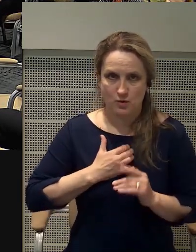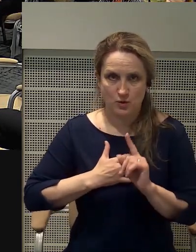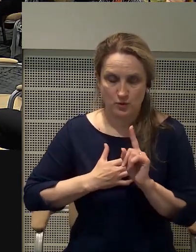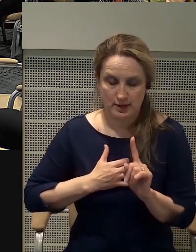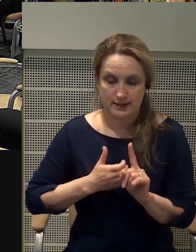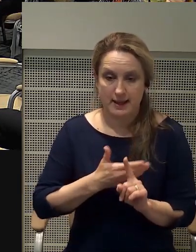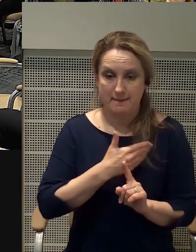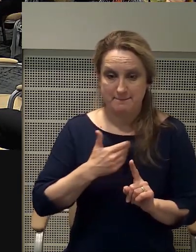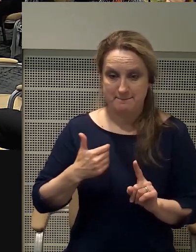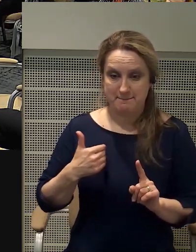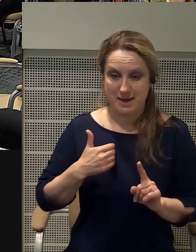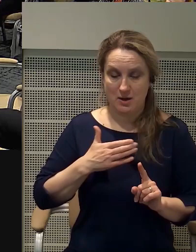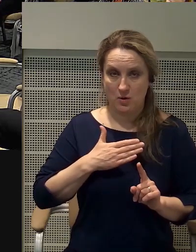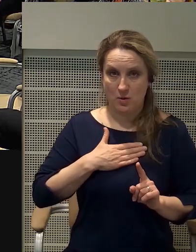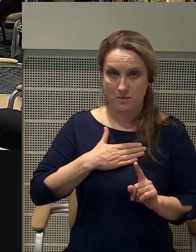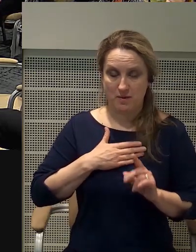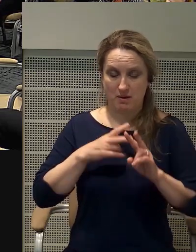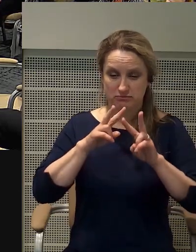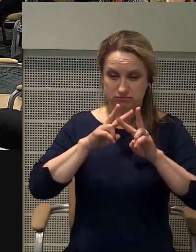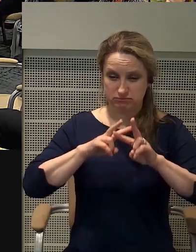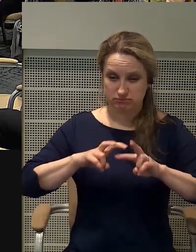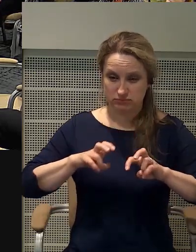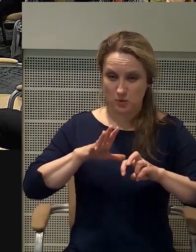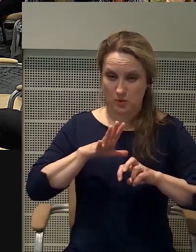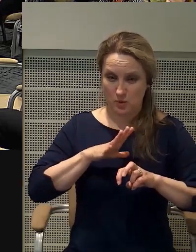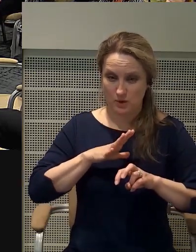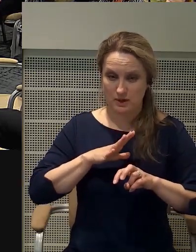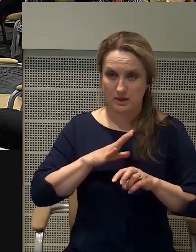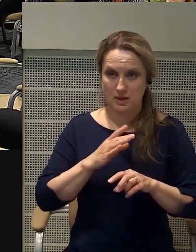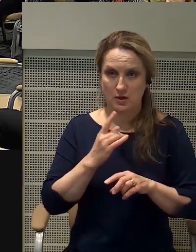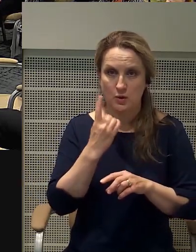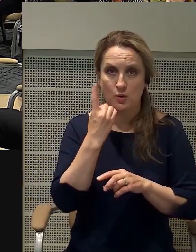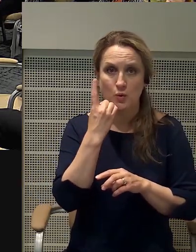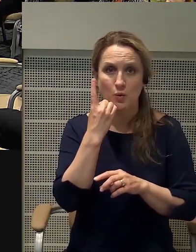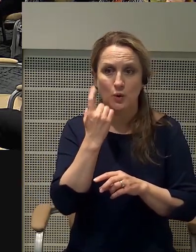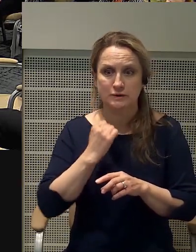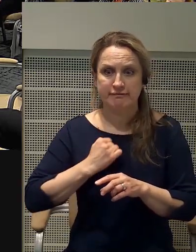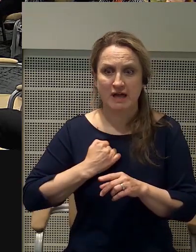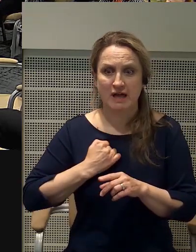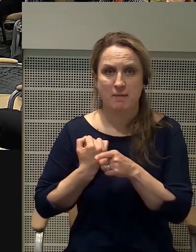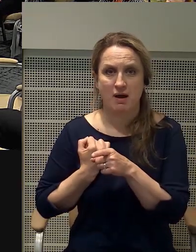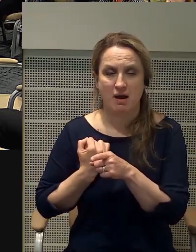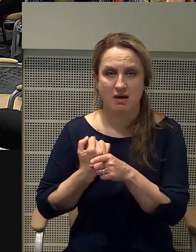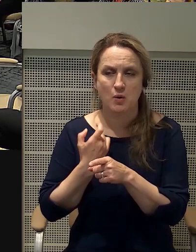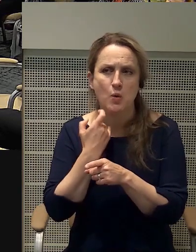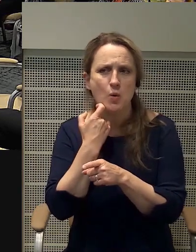one company a little bit interested in CDG, so it's very hard.